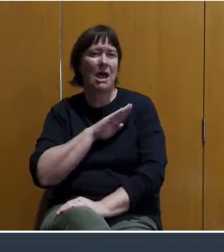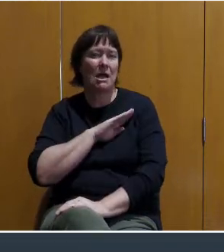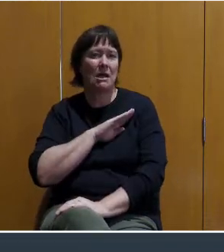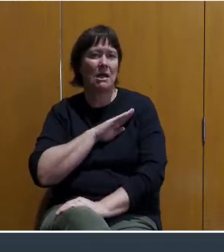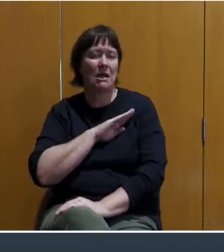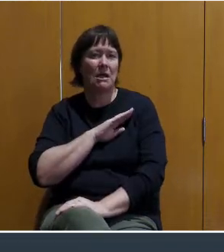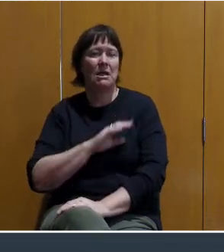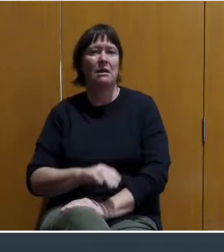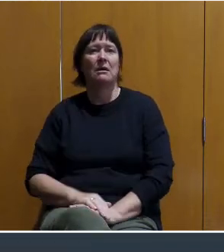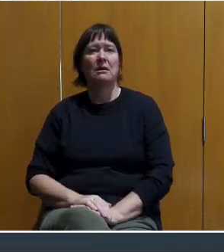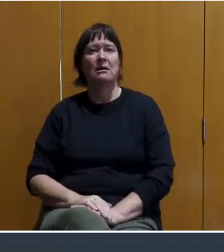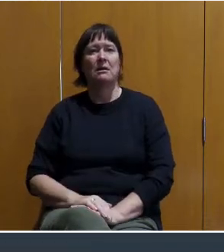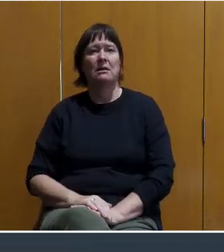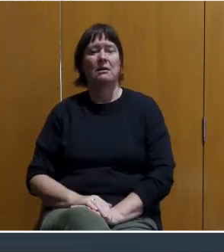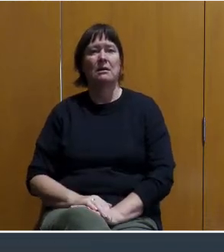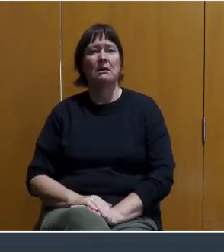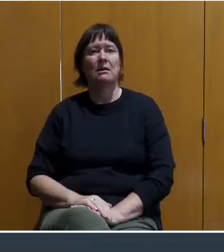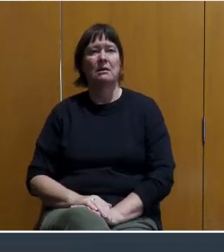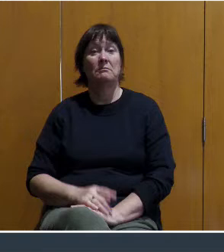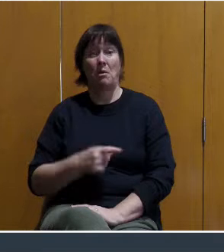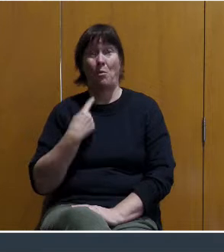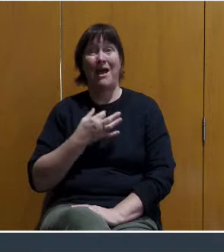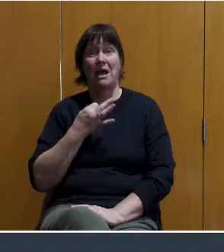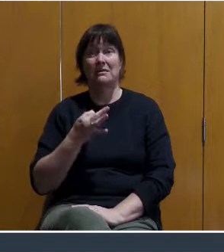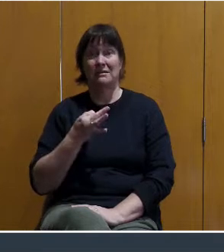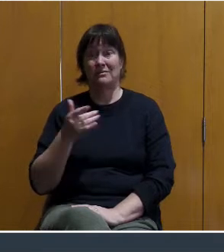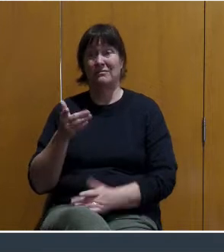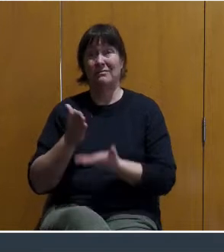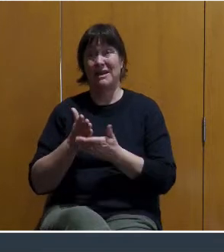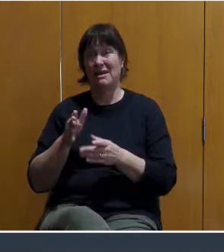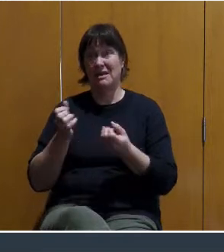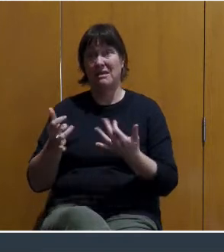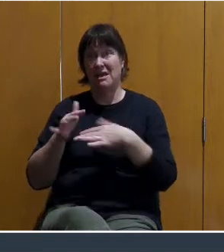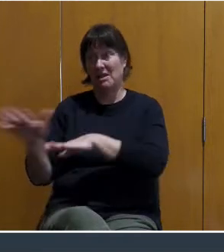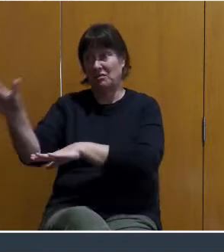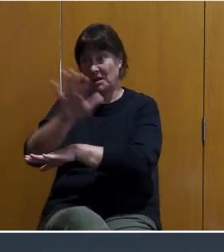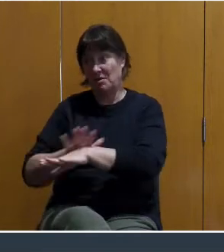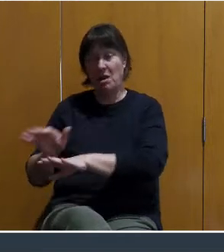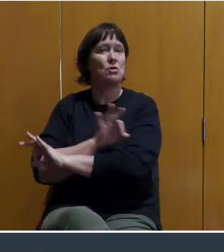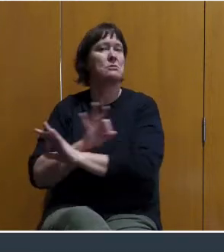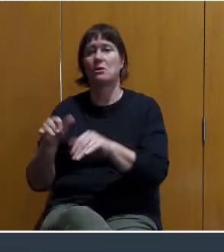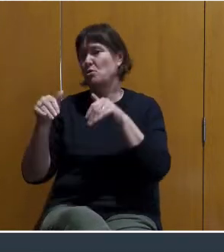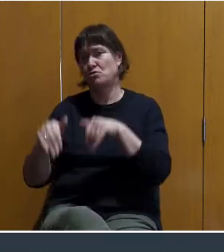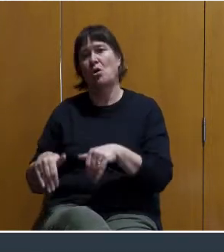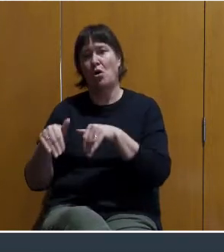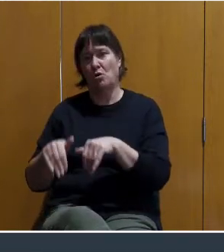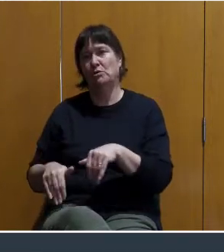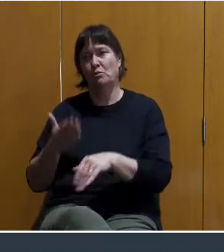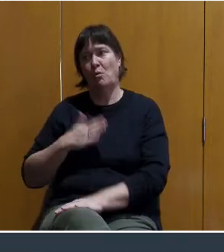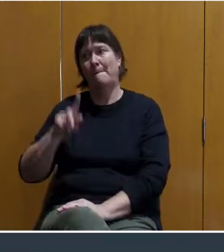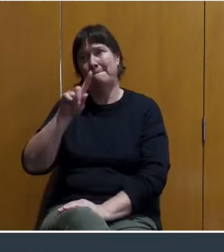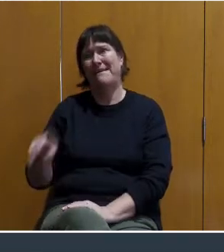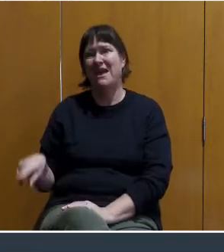But we would ask for there to be no dogs in the wider estuary area at all. There's a mic next to